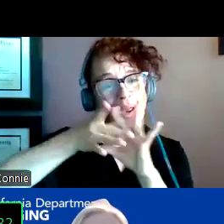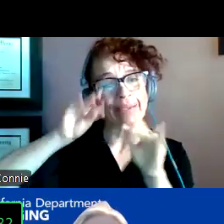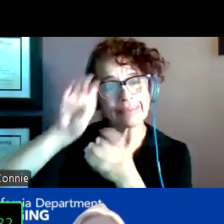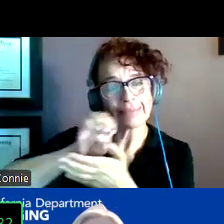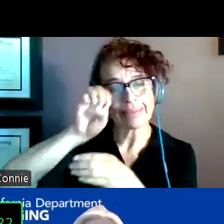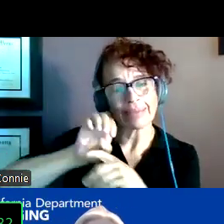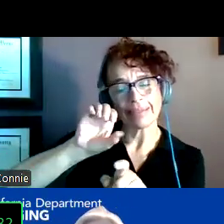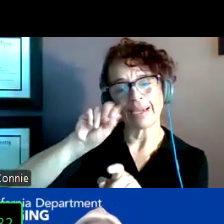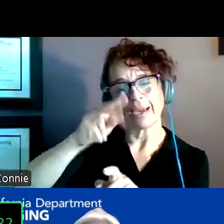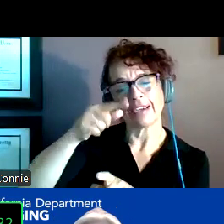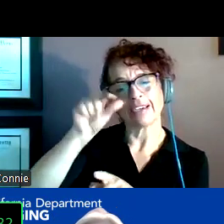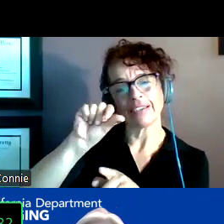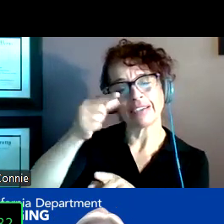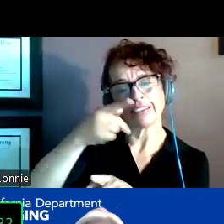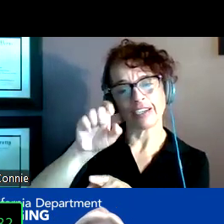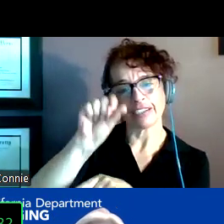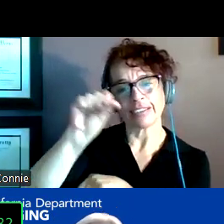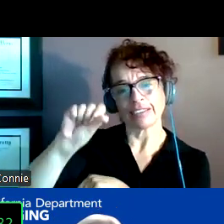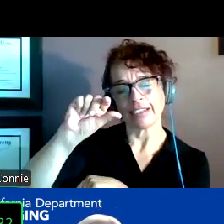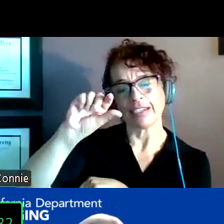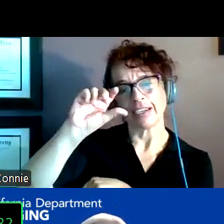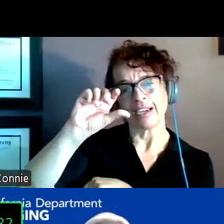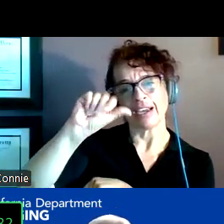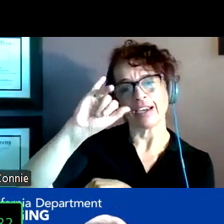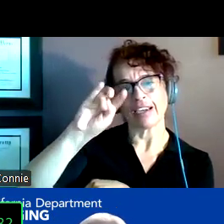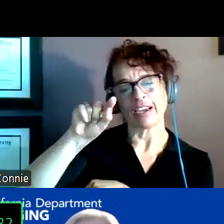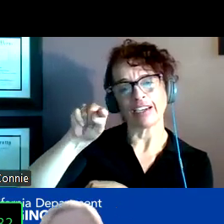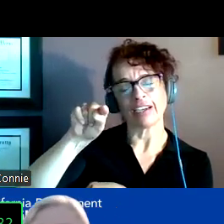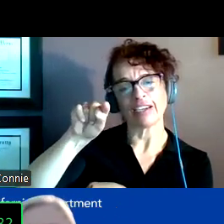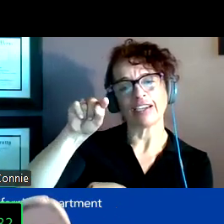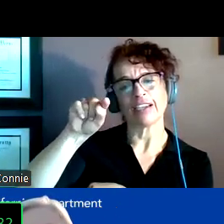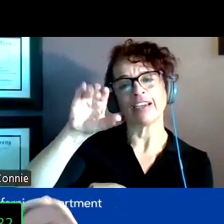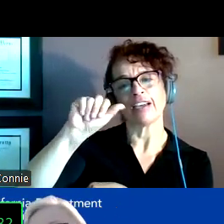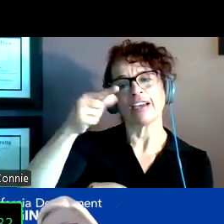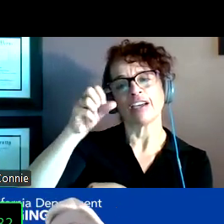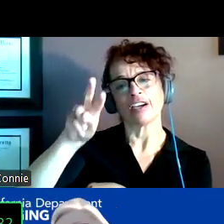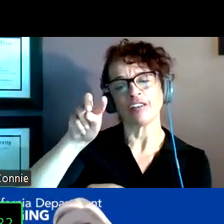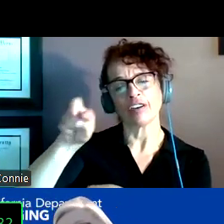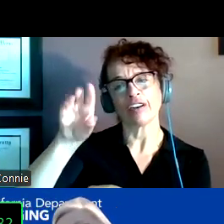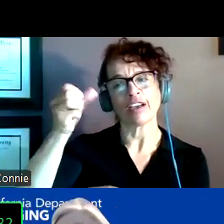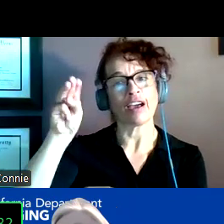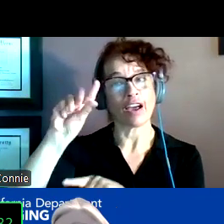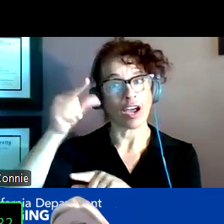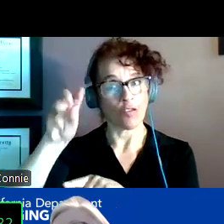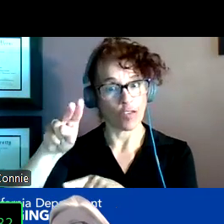Engage, ENGAGE @aging.ca.gov. Also, the email is in the chat.